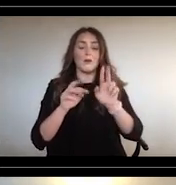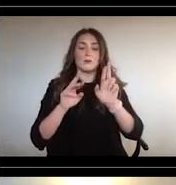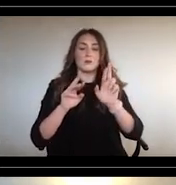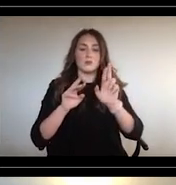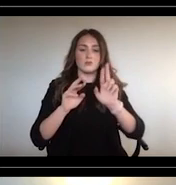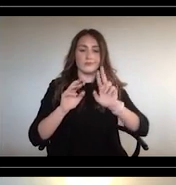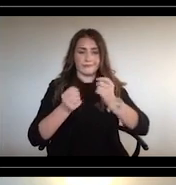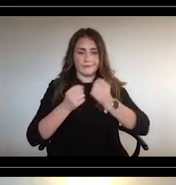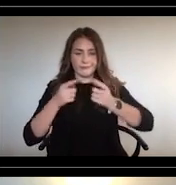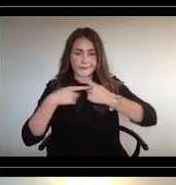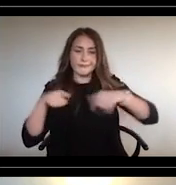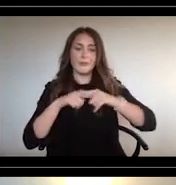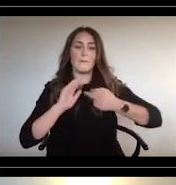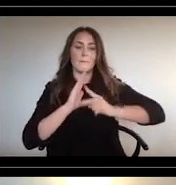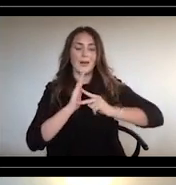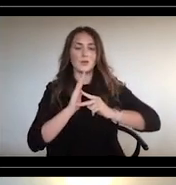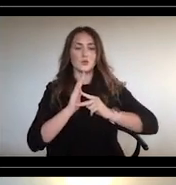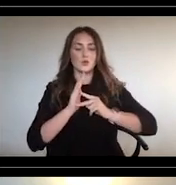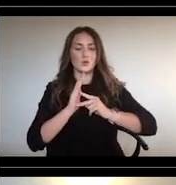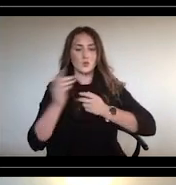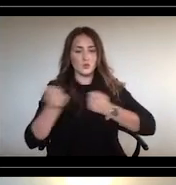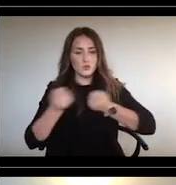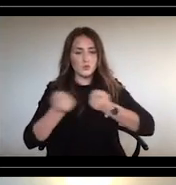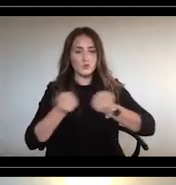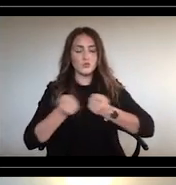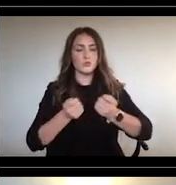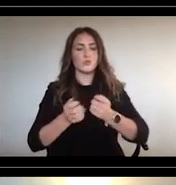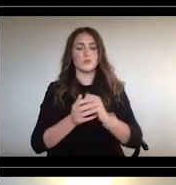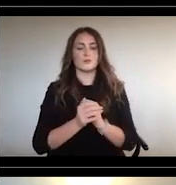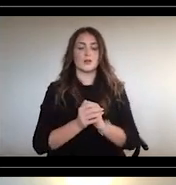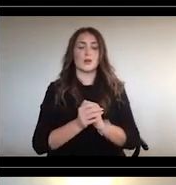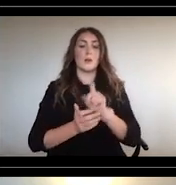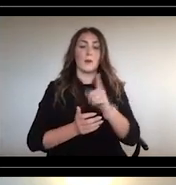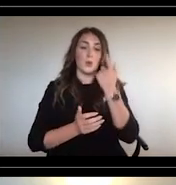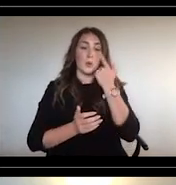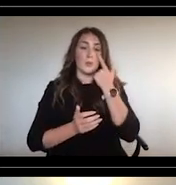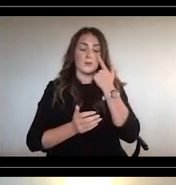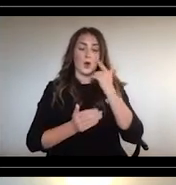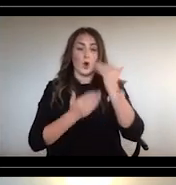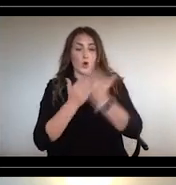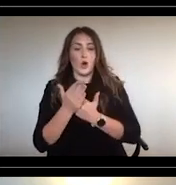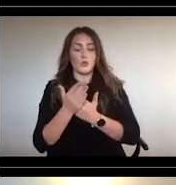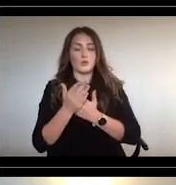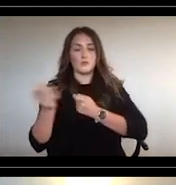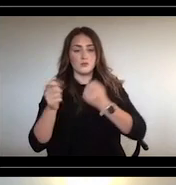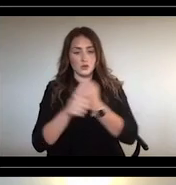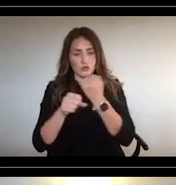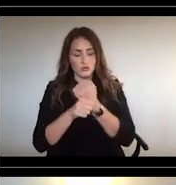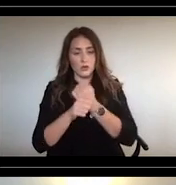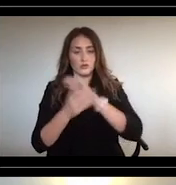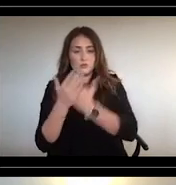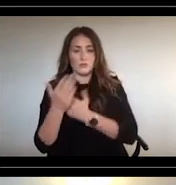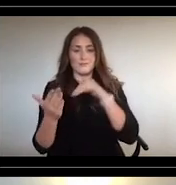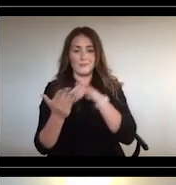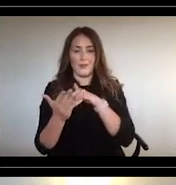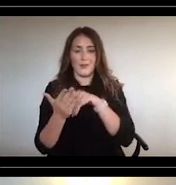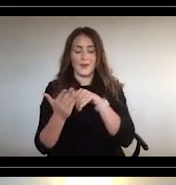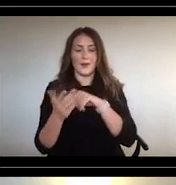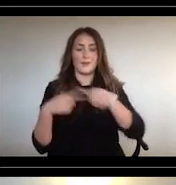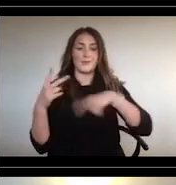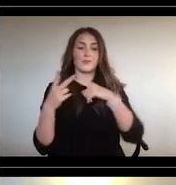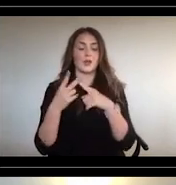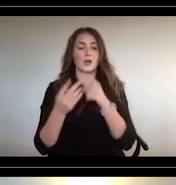control measures. These are set out in the Code of Construction Practice documents and the Register of Environmental Action